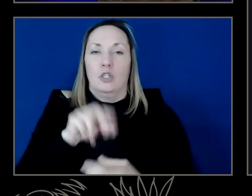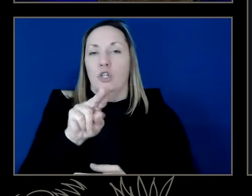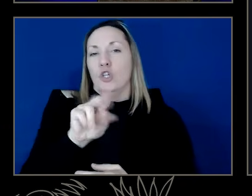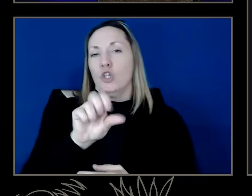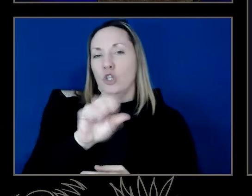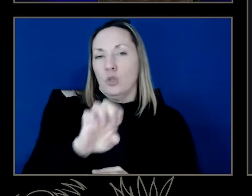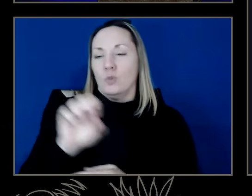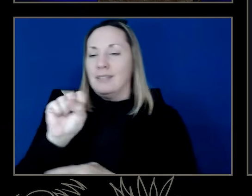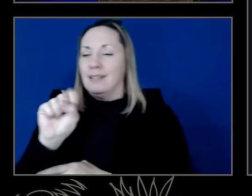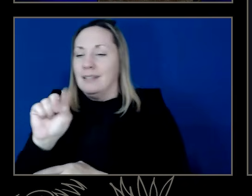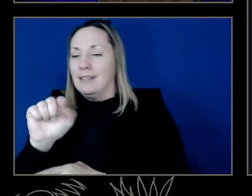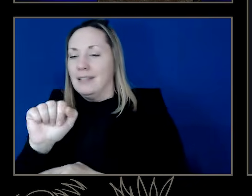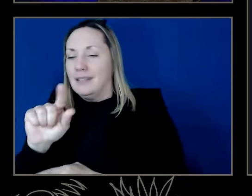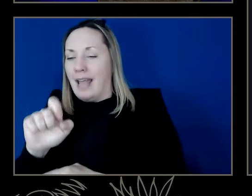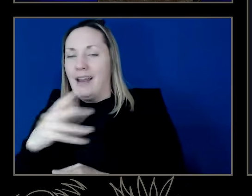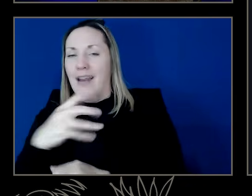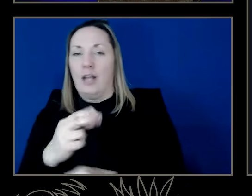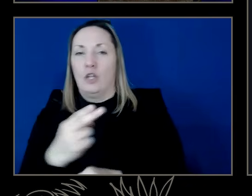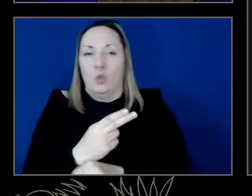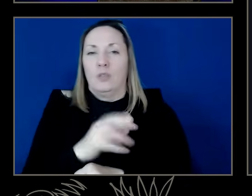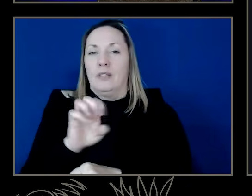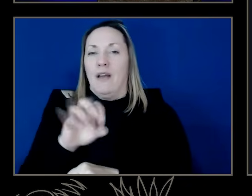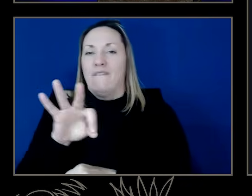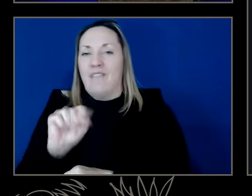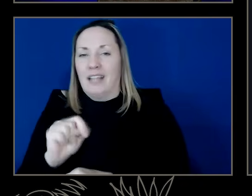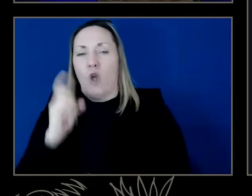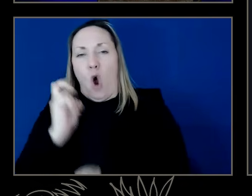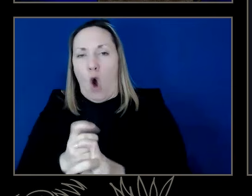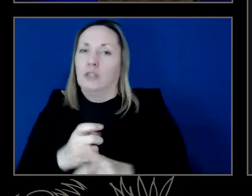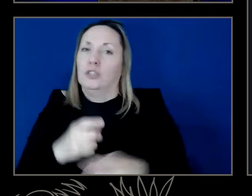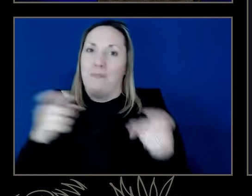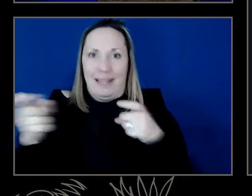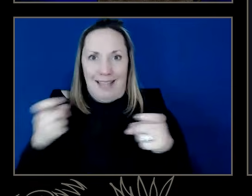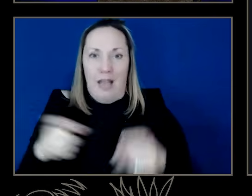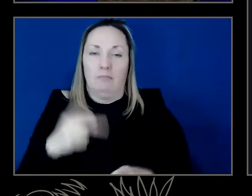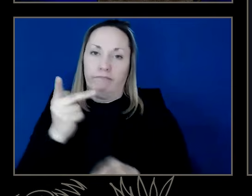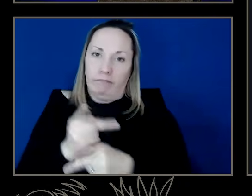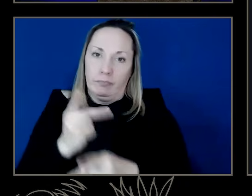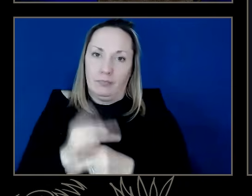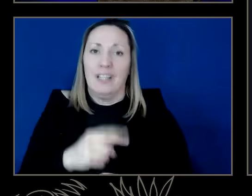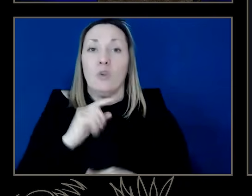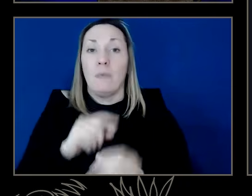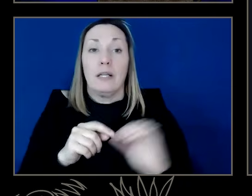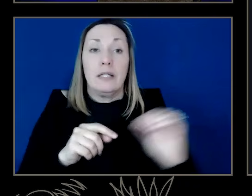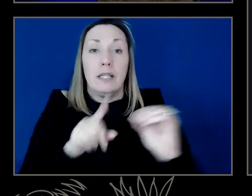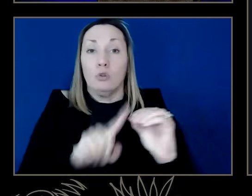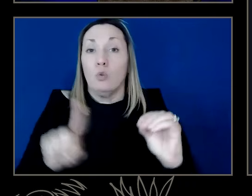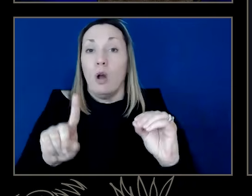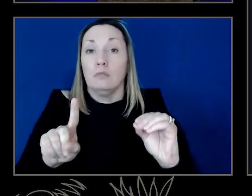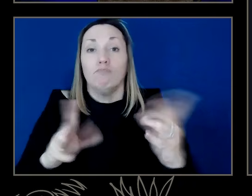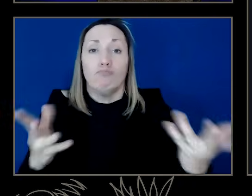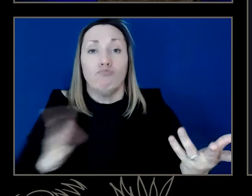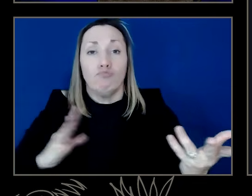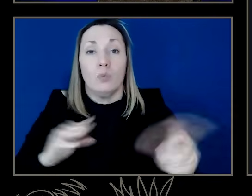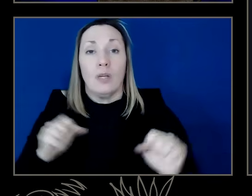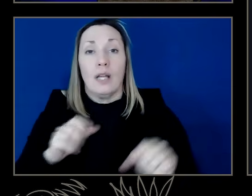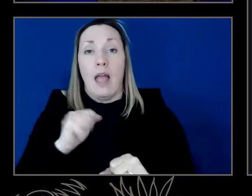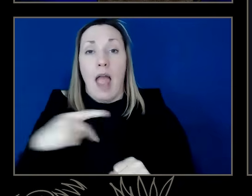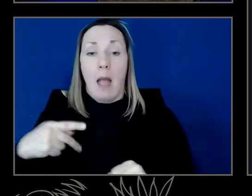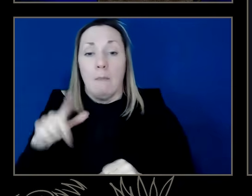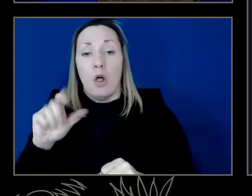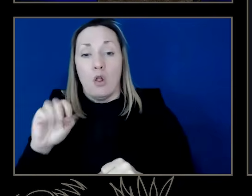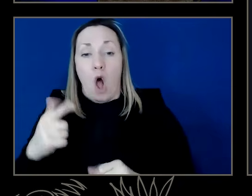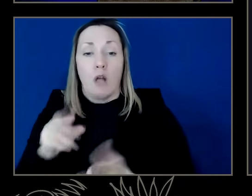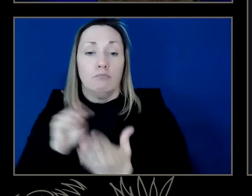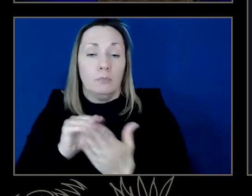and useEffect. It becomes very hard to maintain. So we're not talking about 0 to 1, where, oh yeah, we just need app logic, we need, you know,